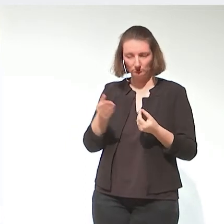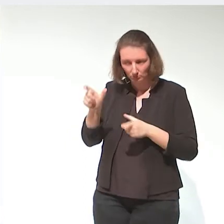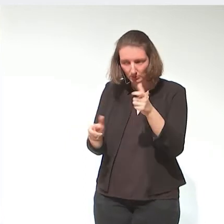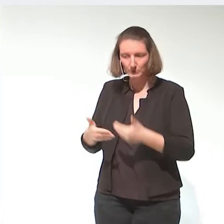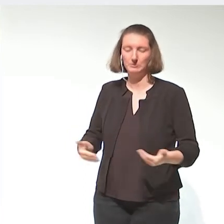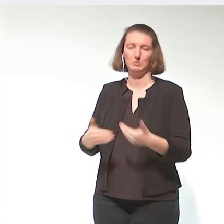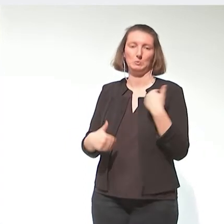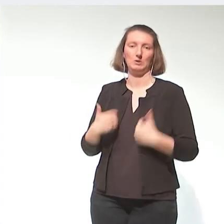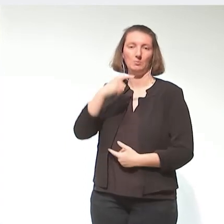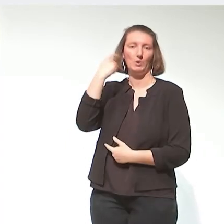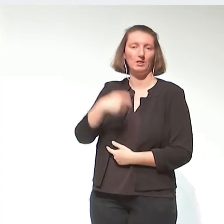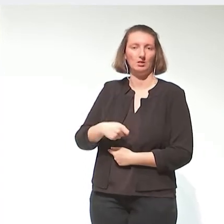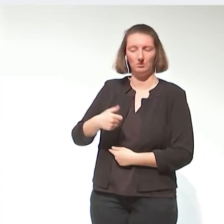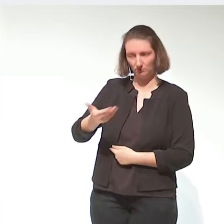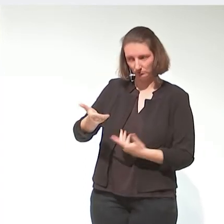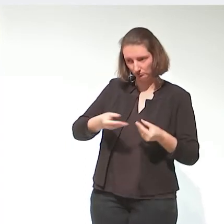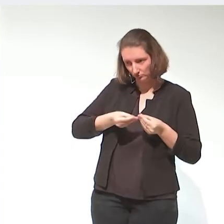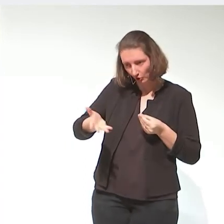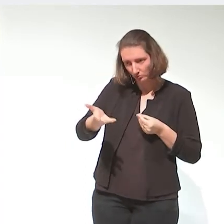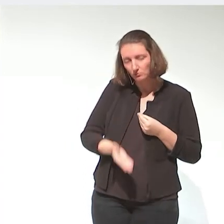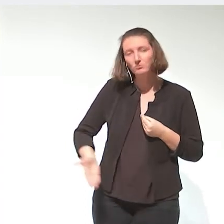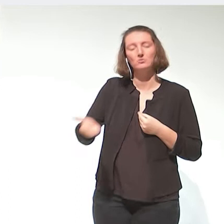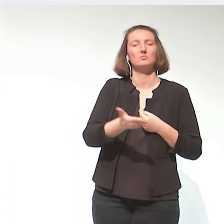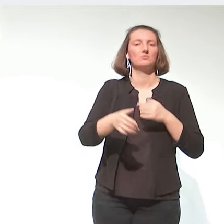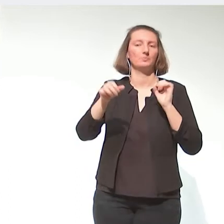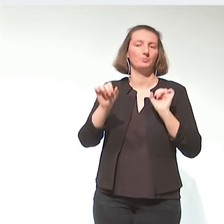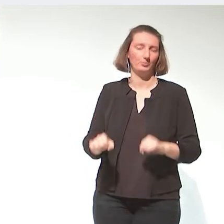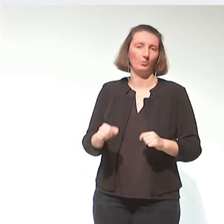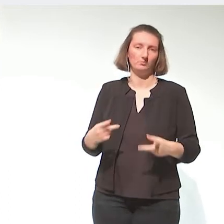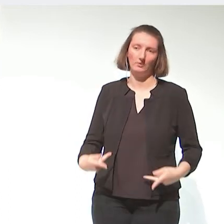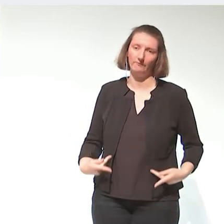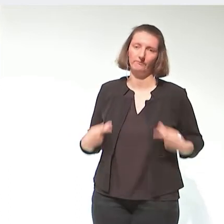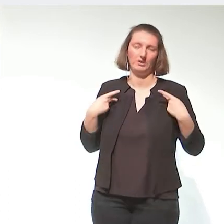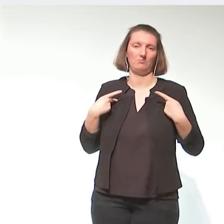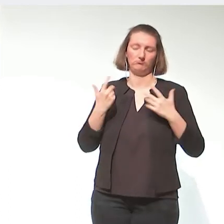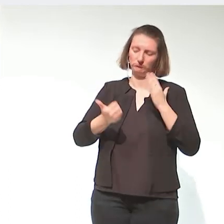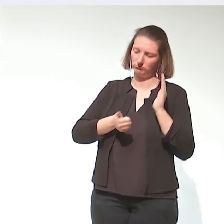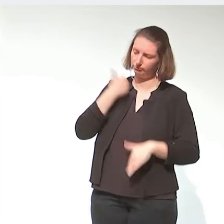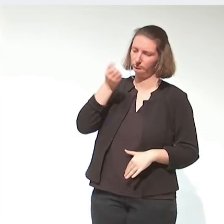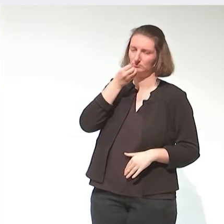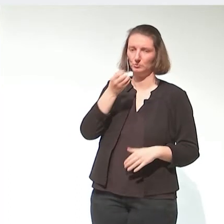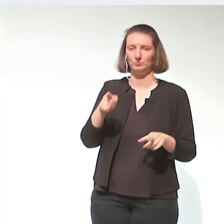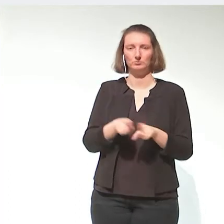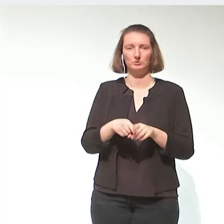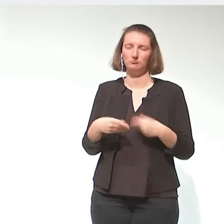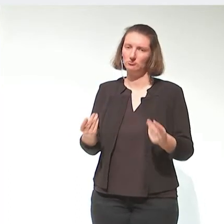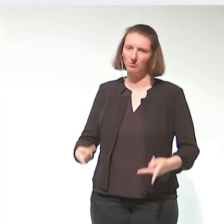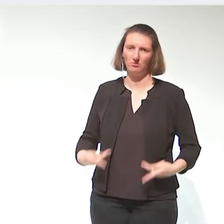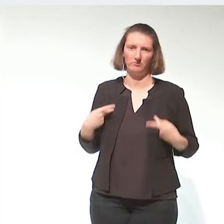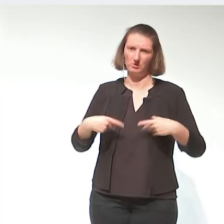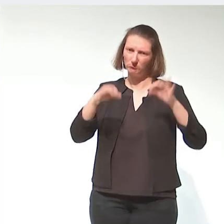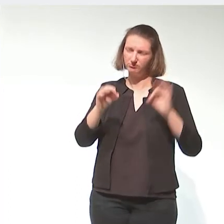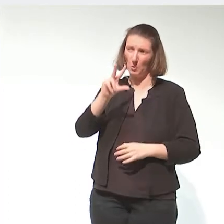their independence and dignity. Thank you very much.